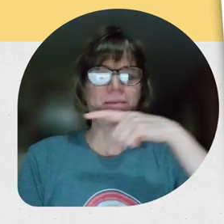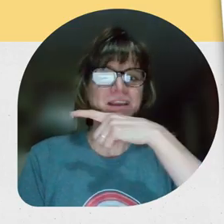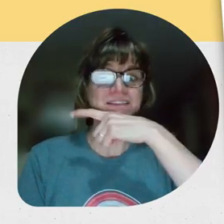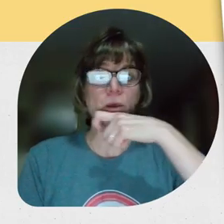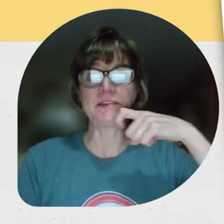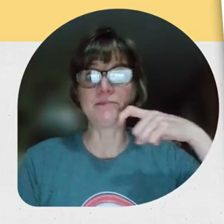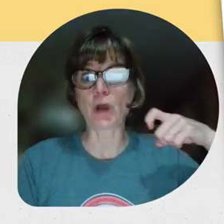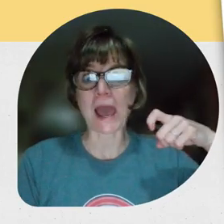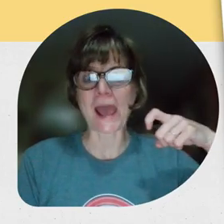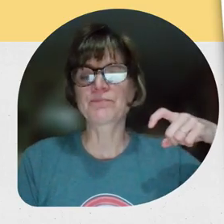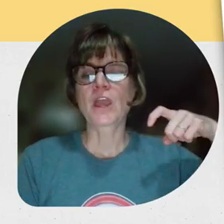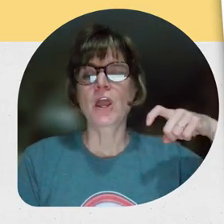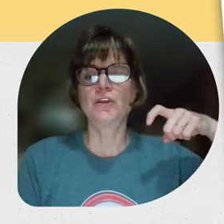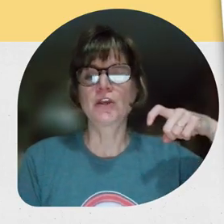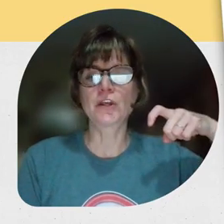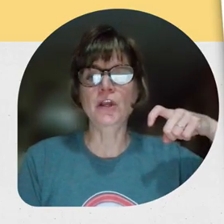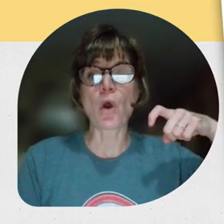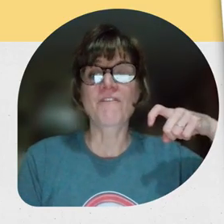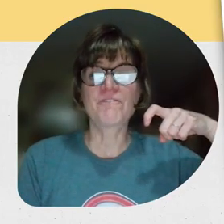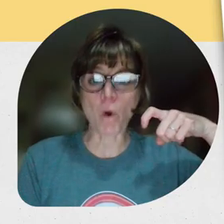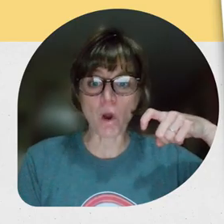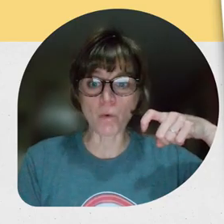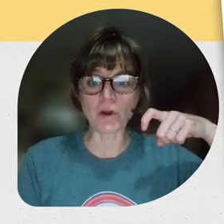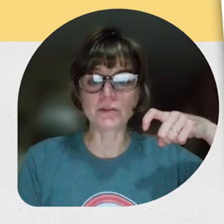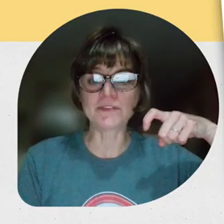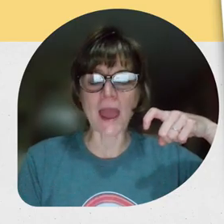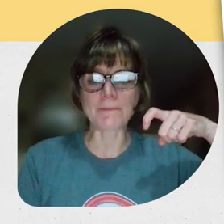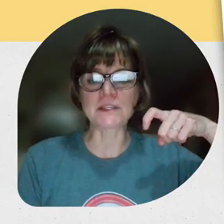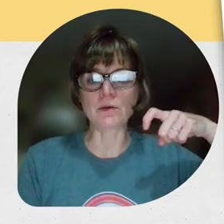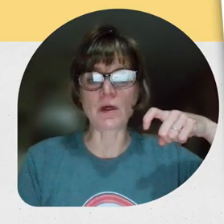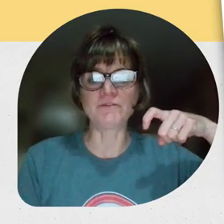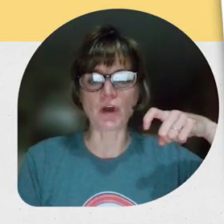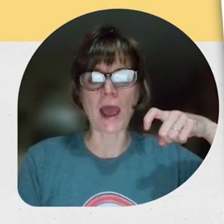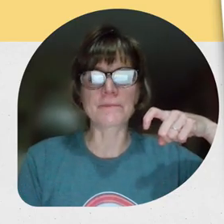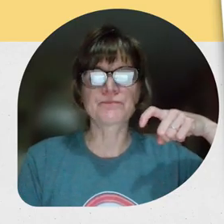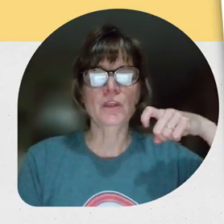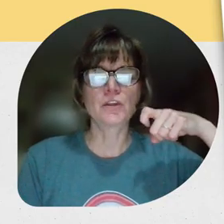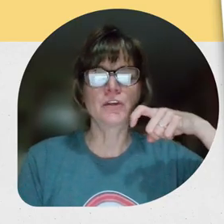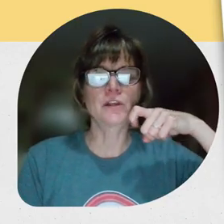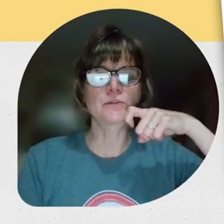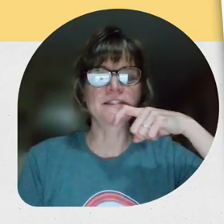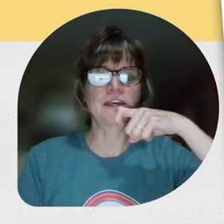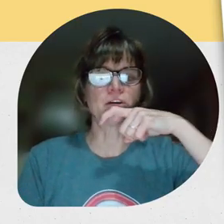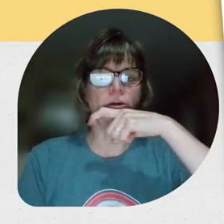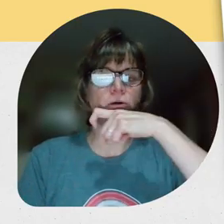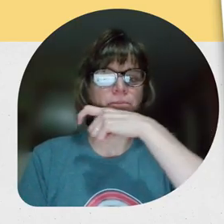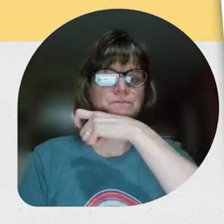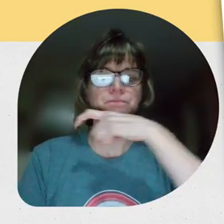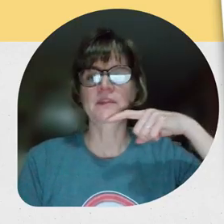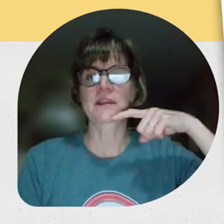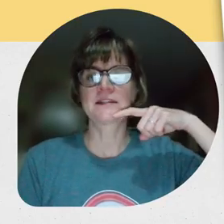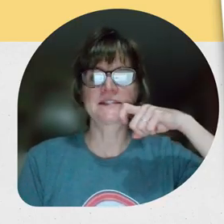side, because that would be dry. You're going to go forward, the opposite of dry. You're going to go